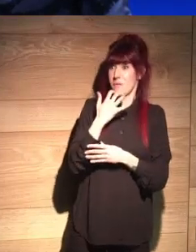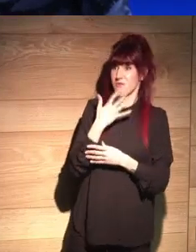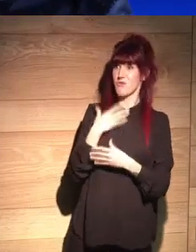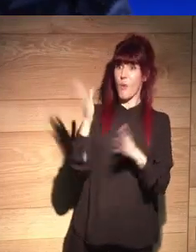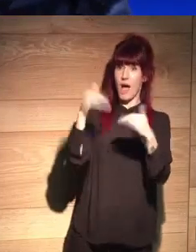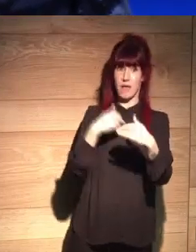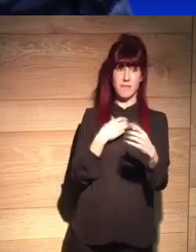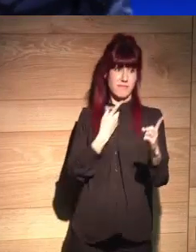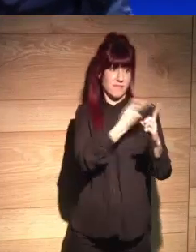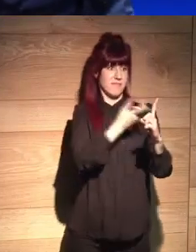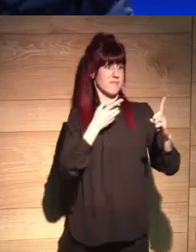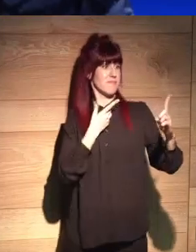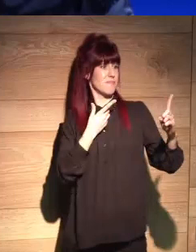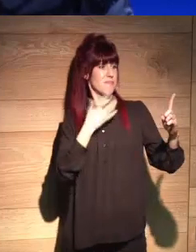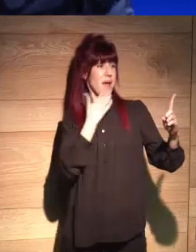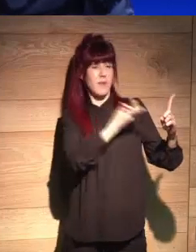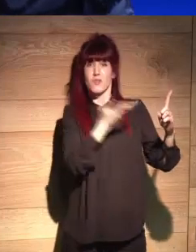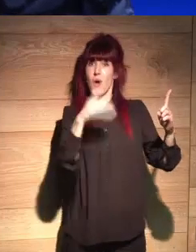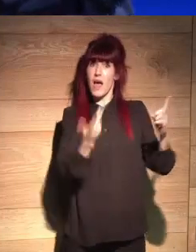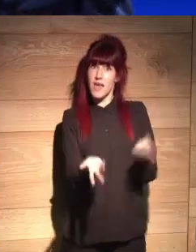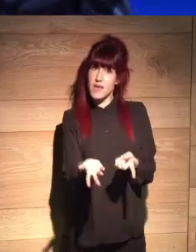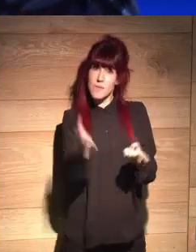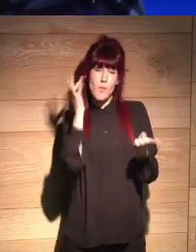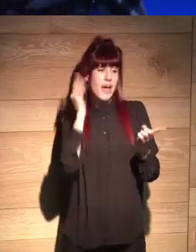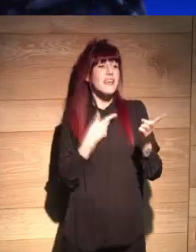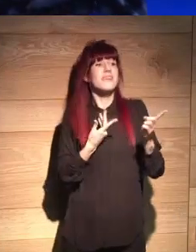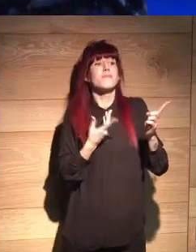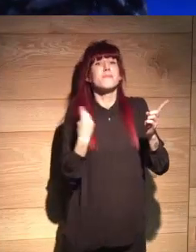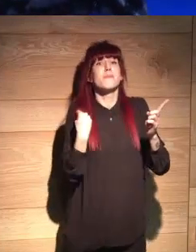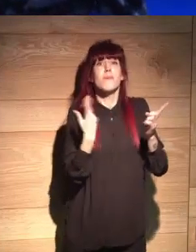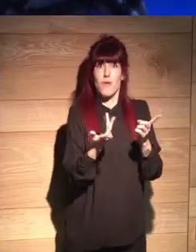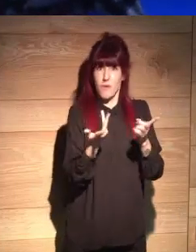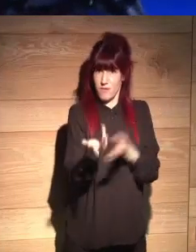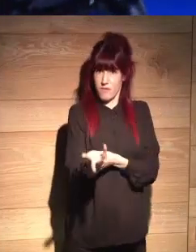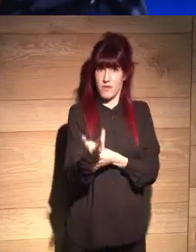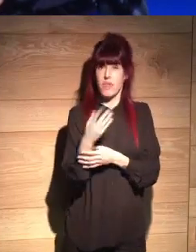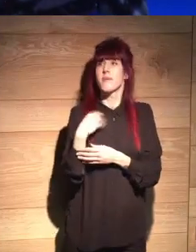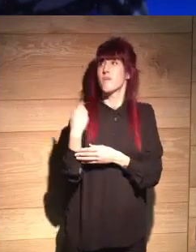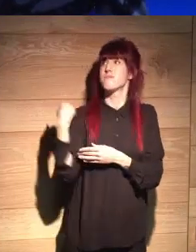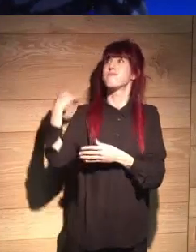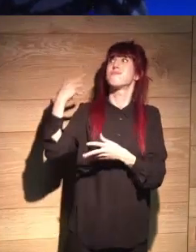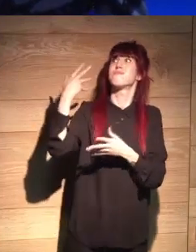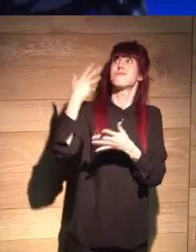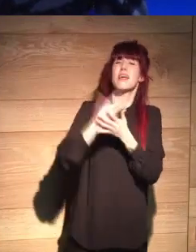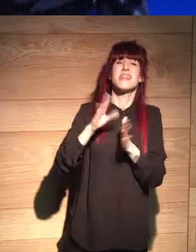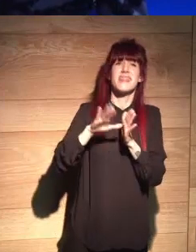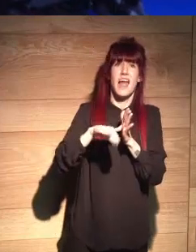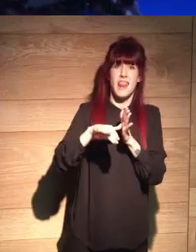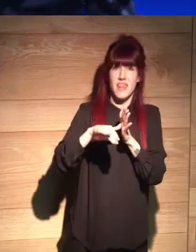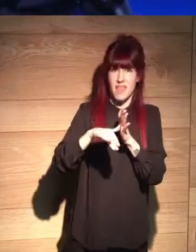You don't see examples around you. You don't see role models. Yes, it's true. Role models are